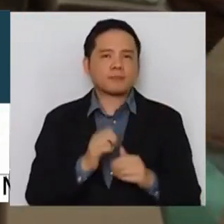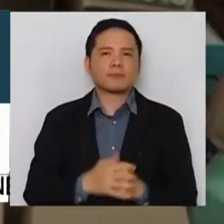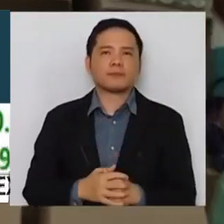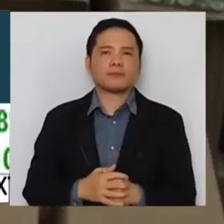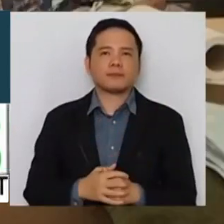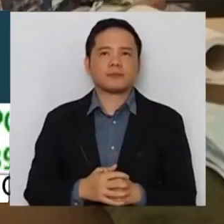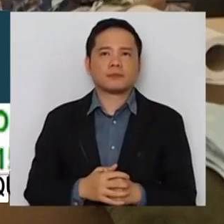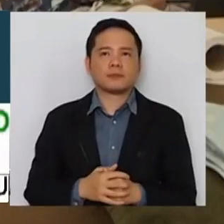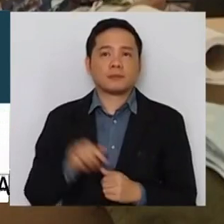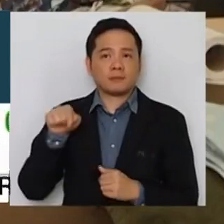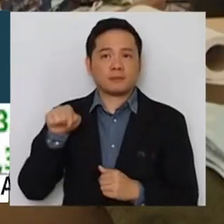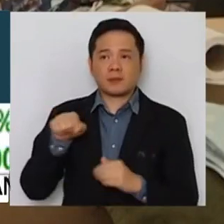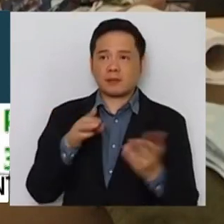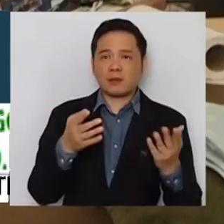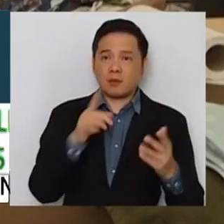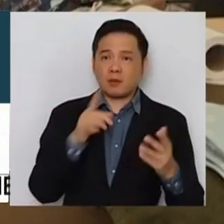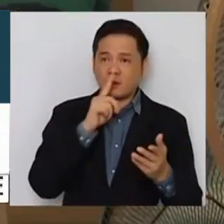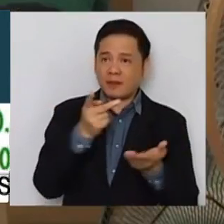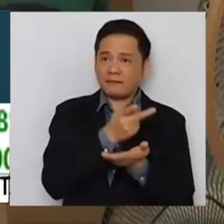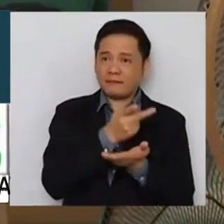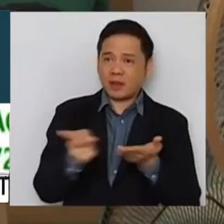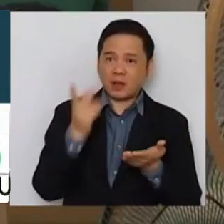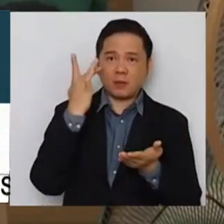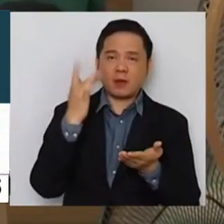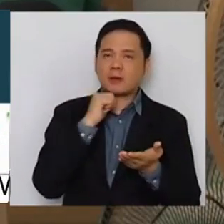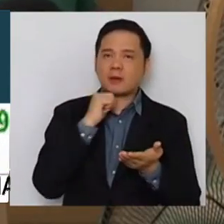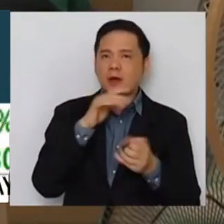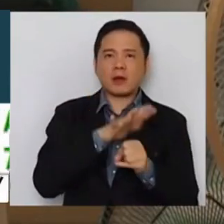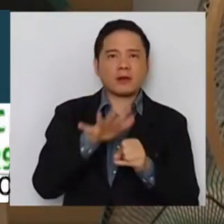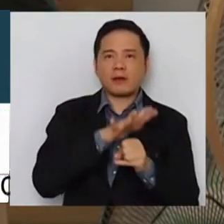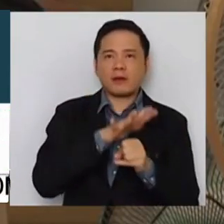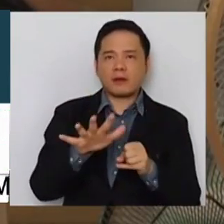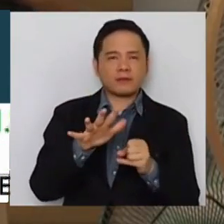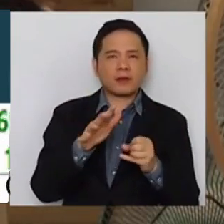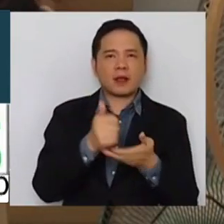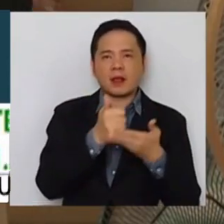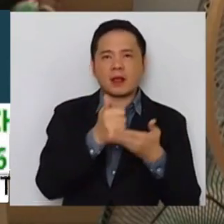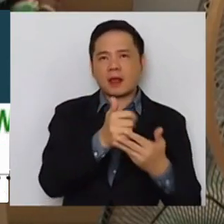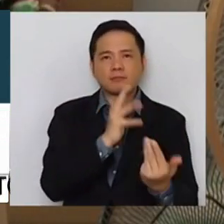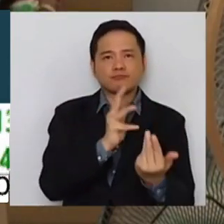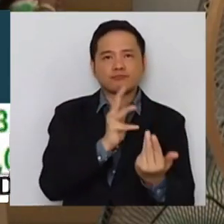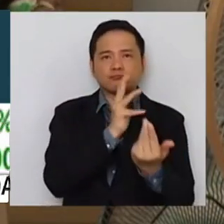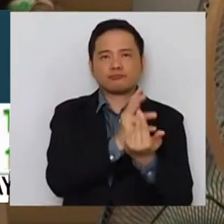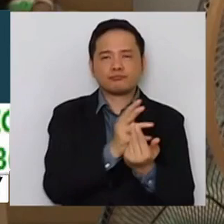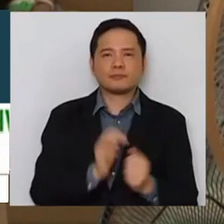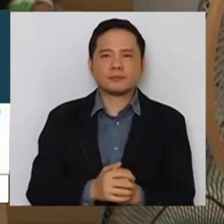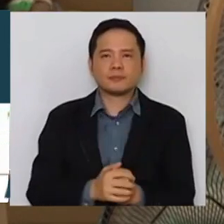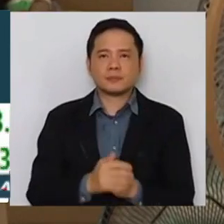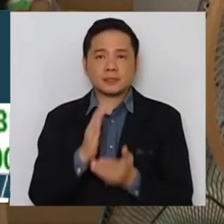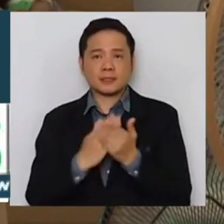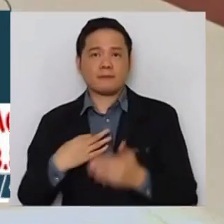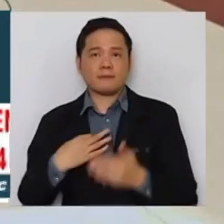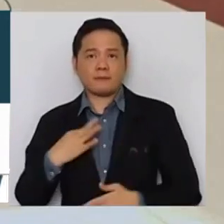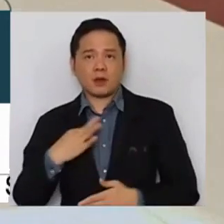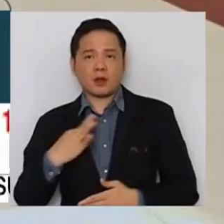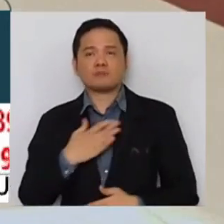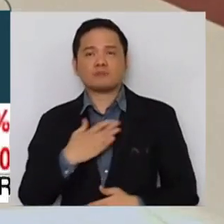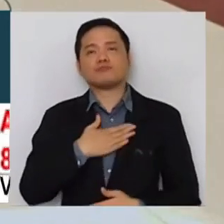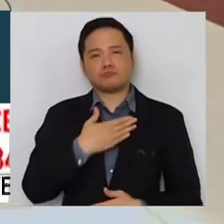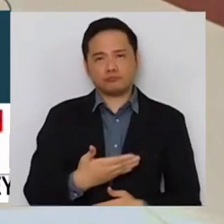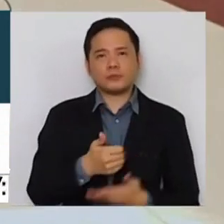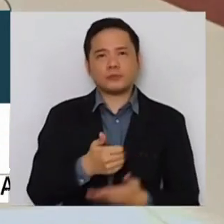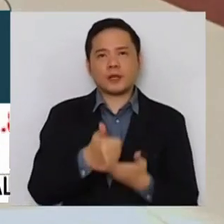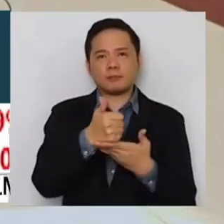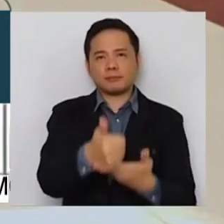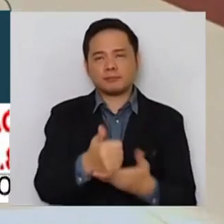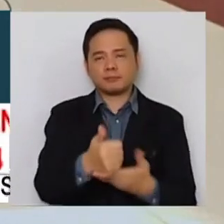demand. The situation has forced volunteers to pick up the slack. A group of aerospace engineers has created a